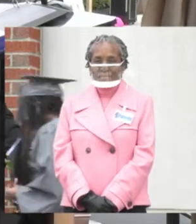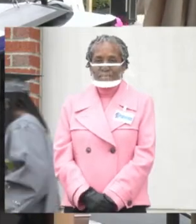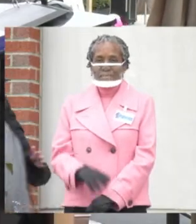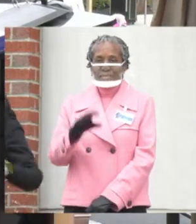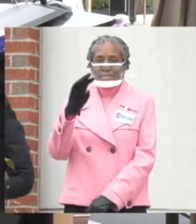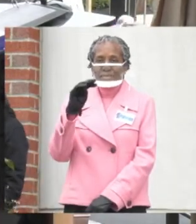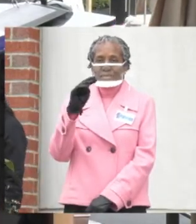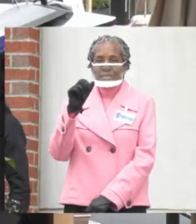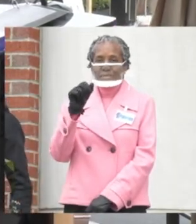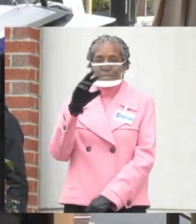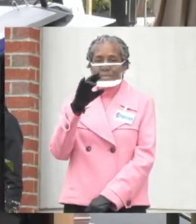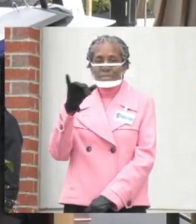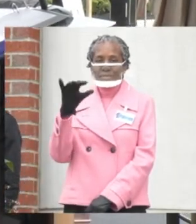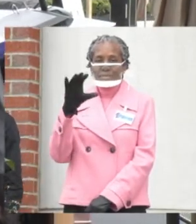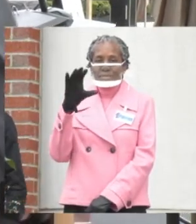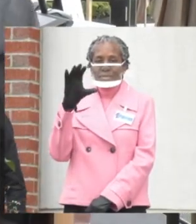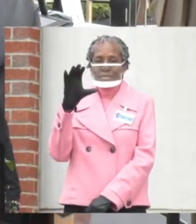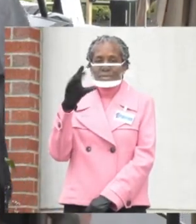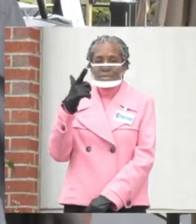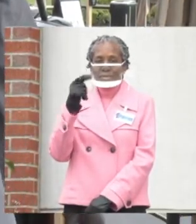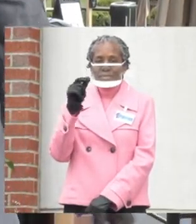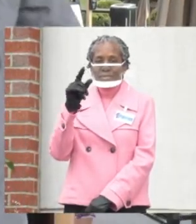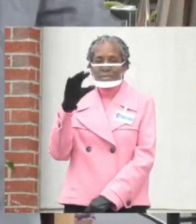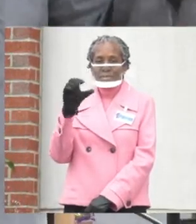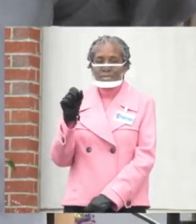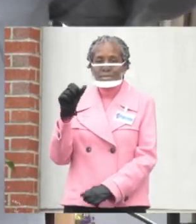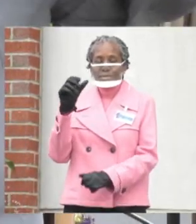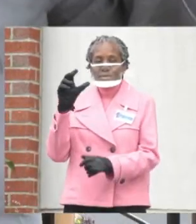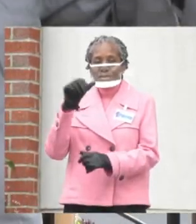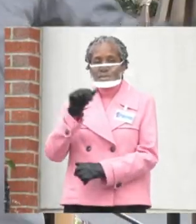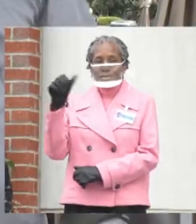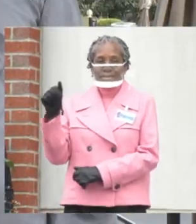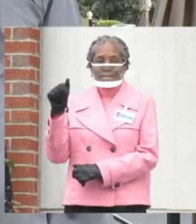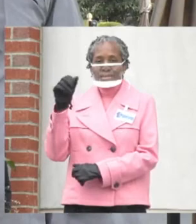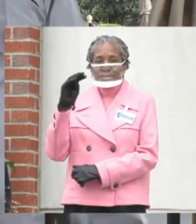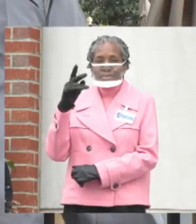Marcy Casares, Associate Degree Nursing.